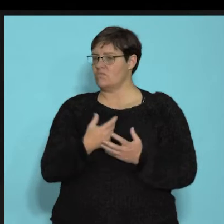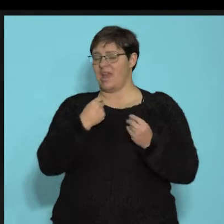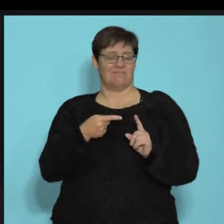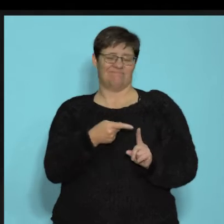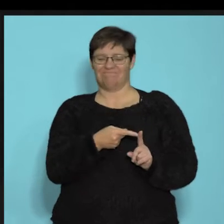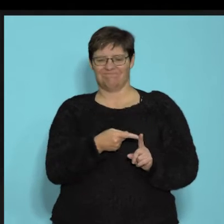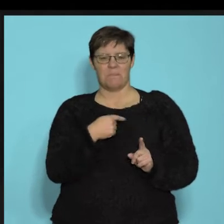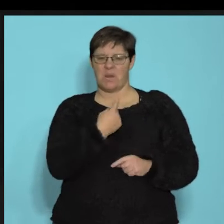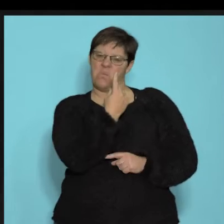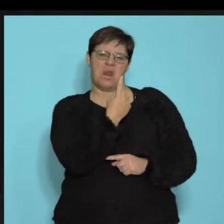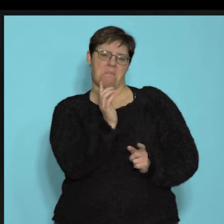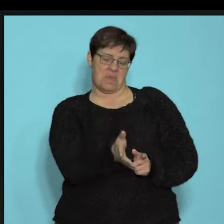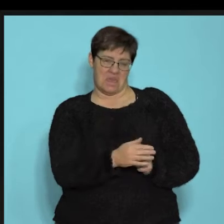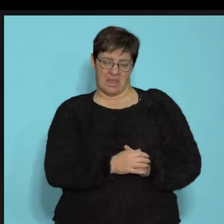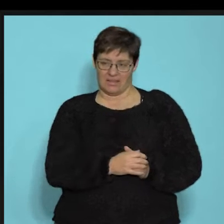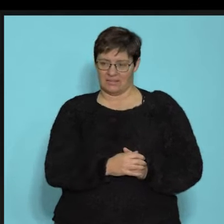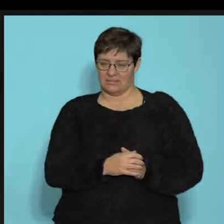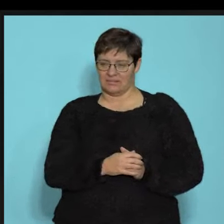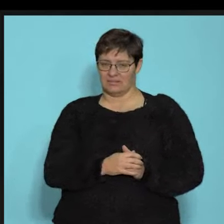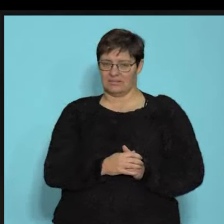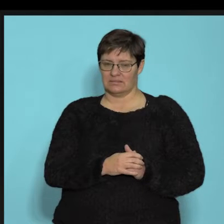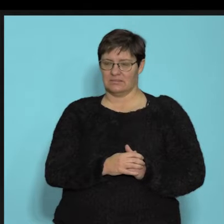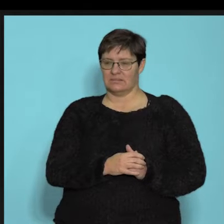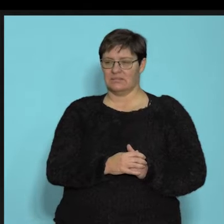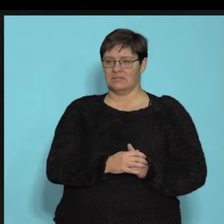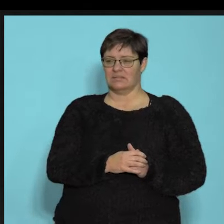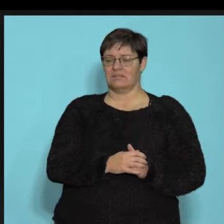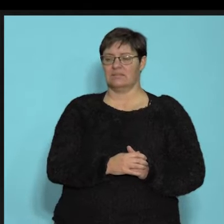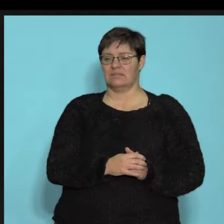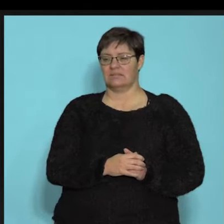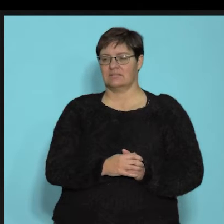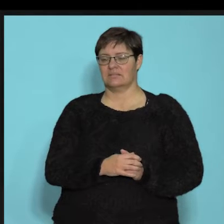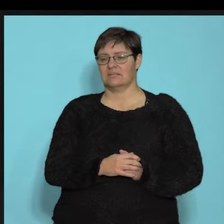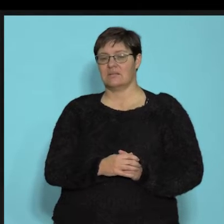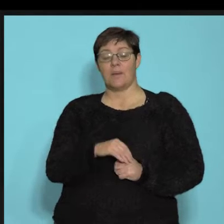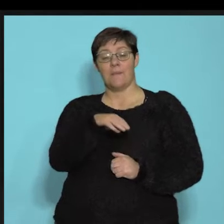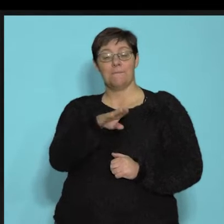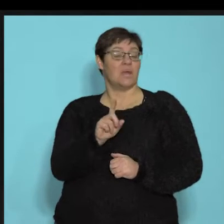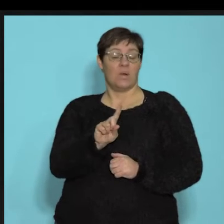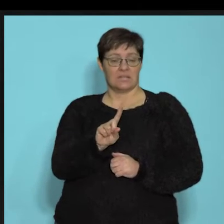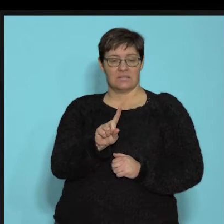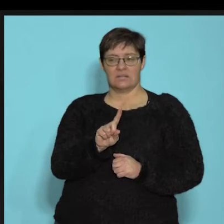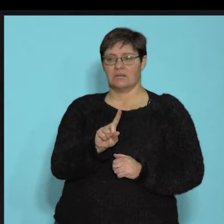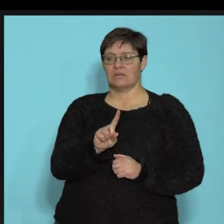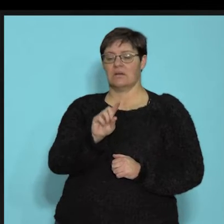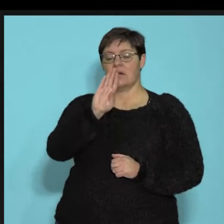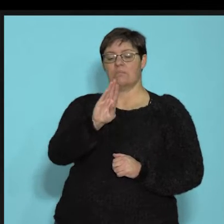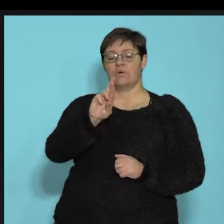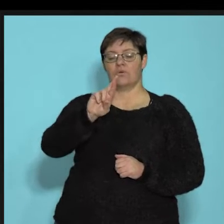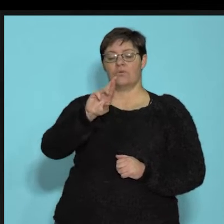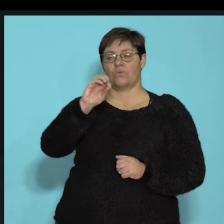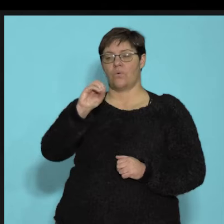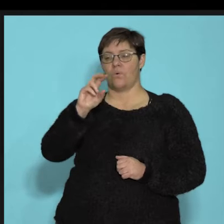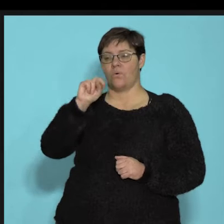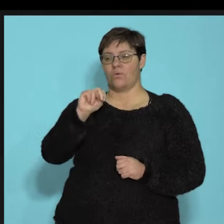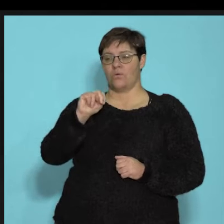this on my model. As I said to you, mine was a little bit retarded. So my B was going to be B for bronchus,